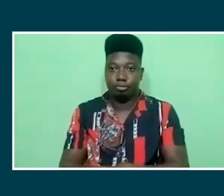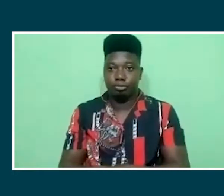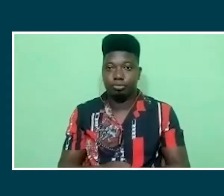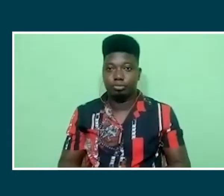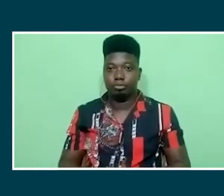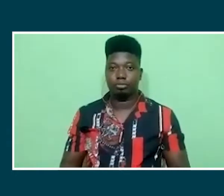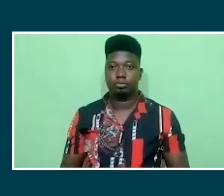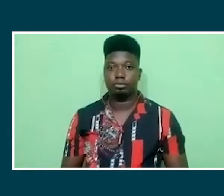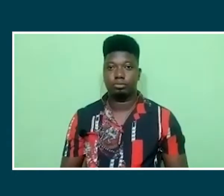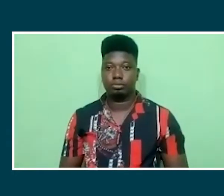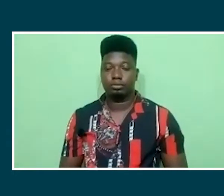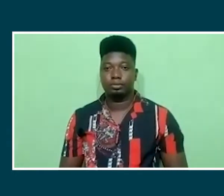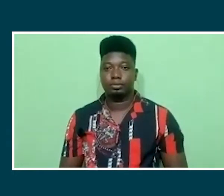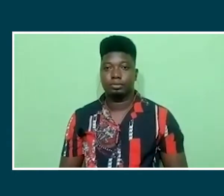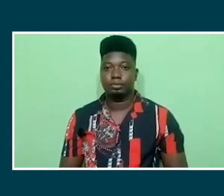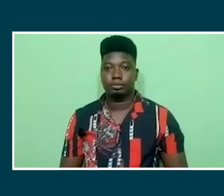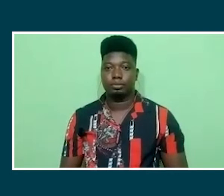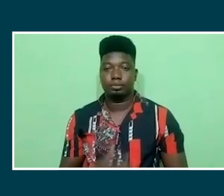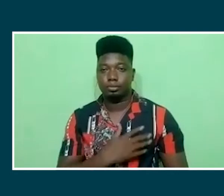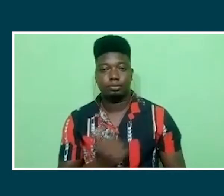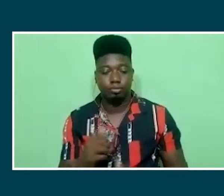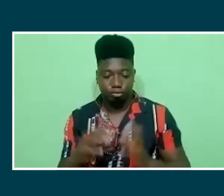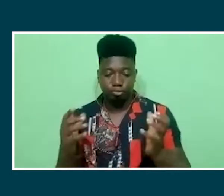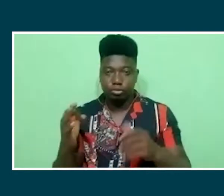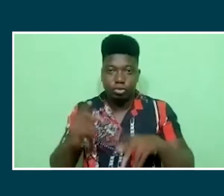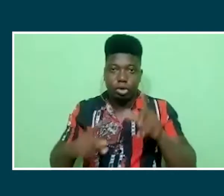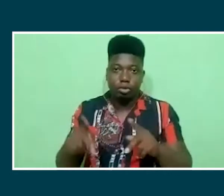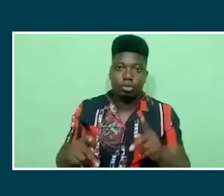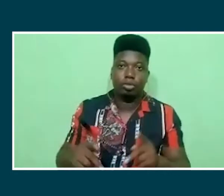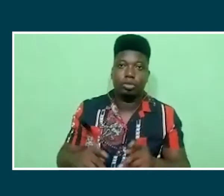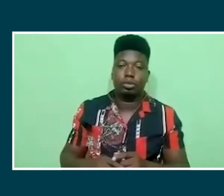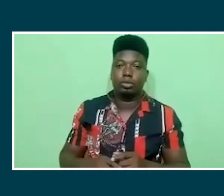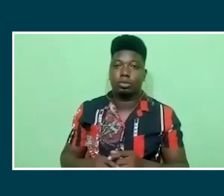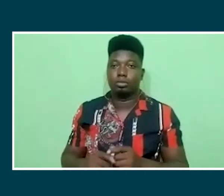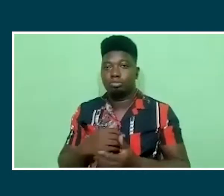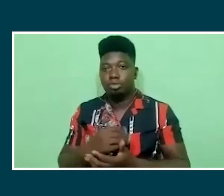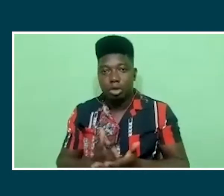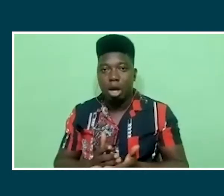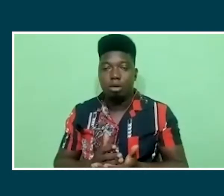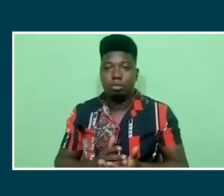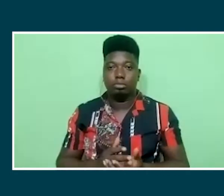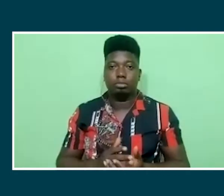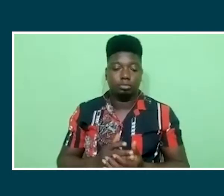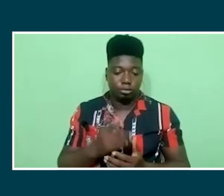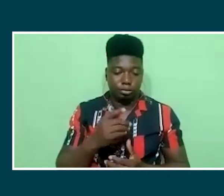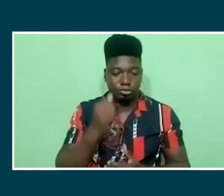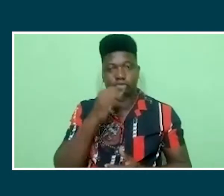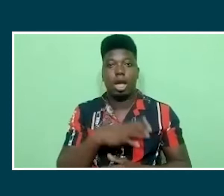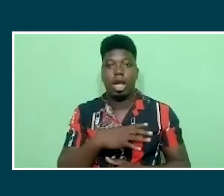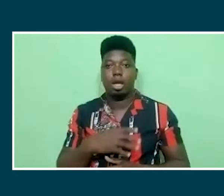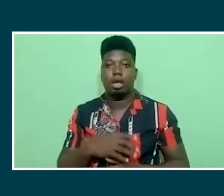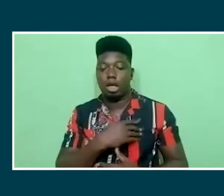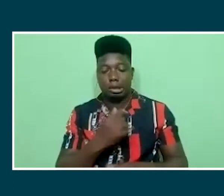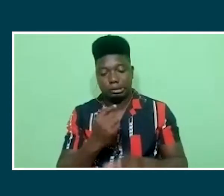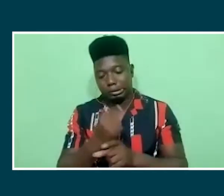therapist. There's a lot of people in my life who are probably complicit in that, some of whom identified as women. And I just think, how do we